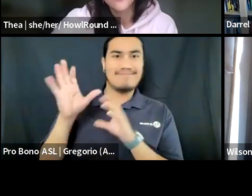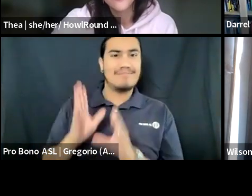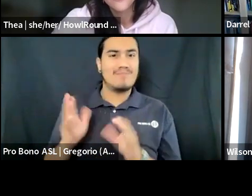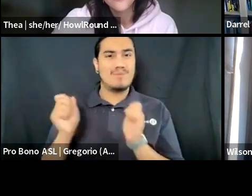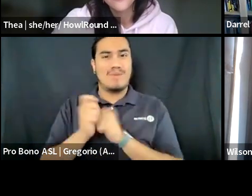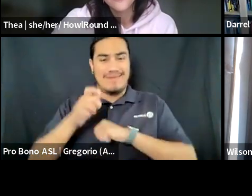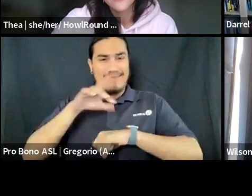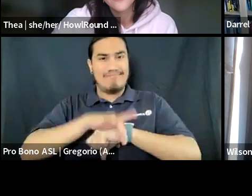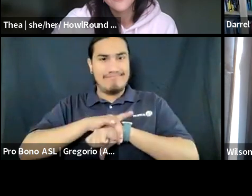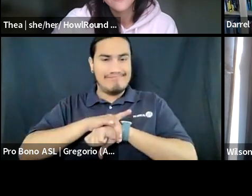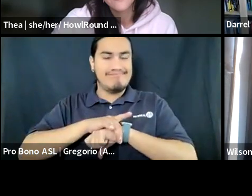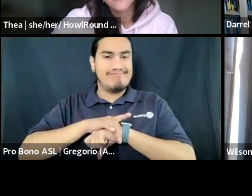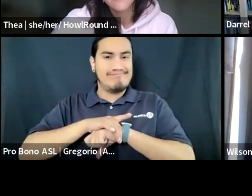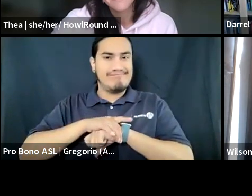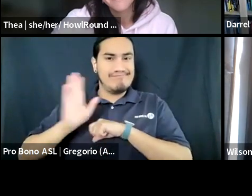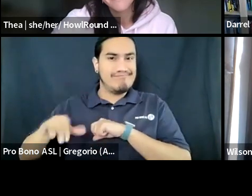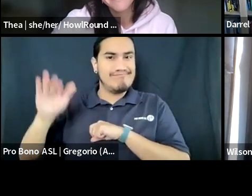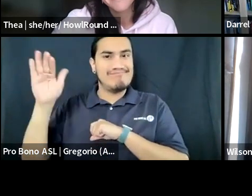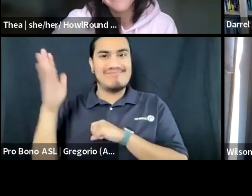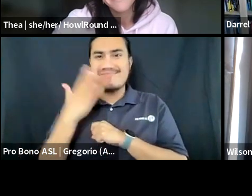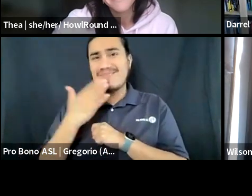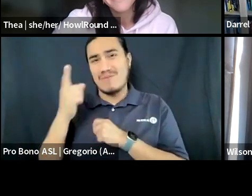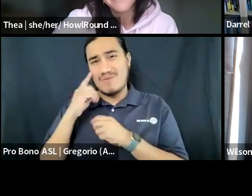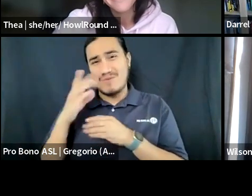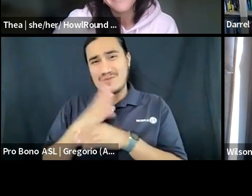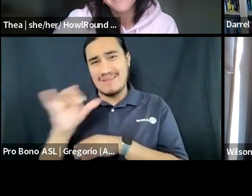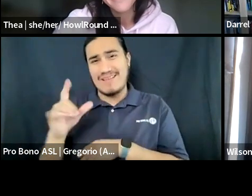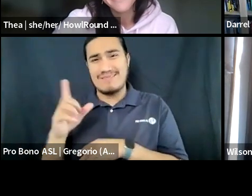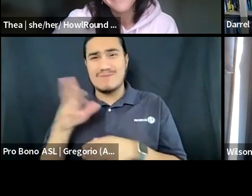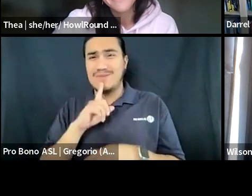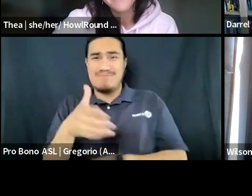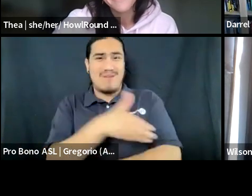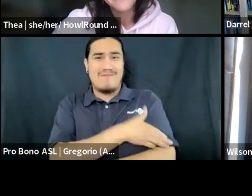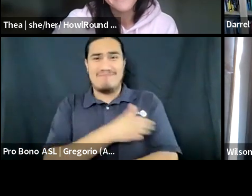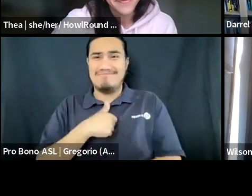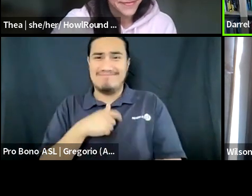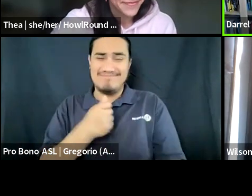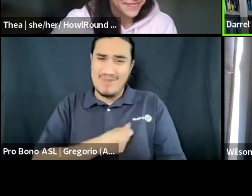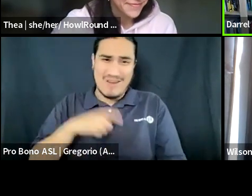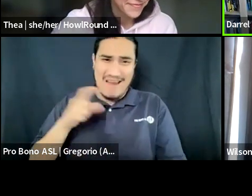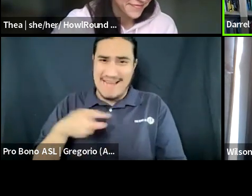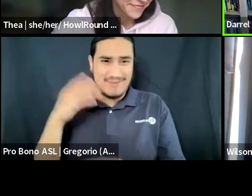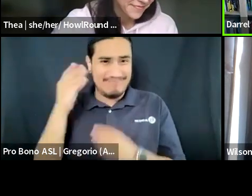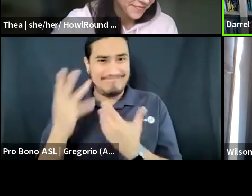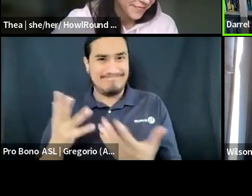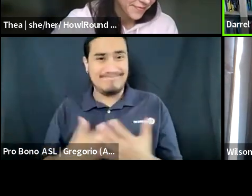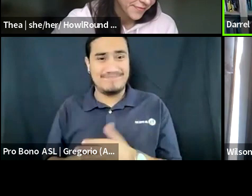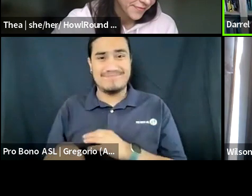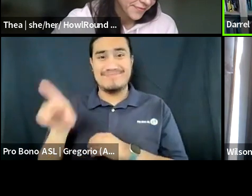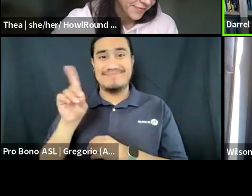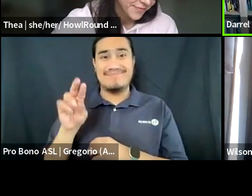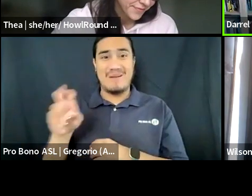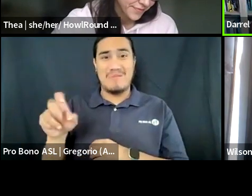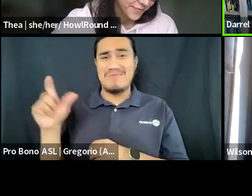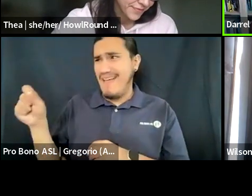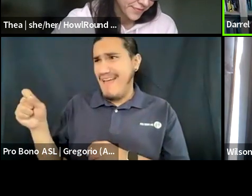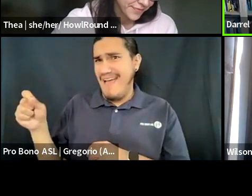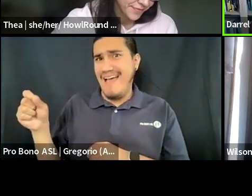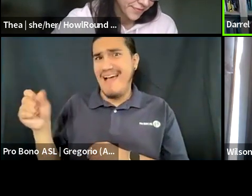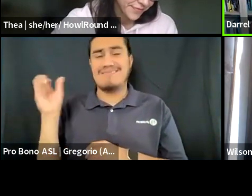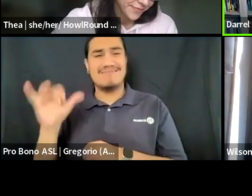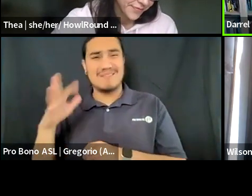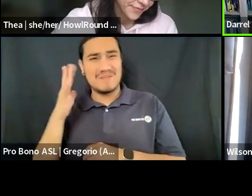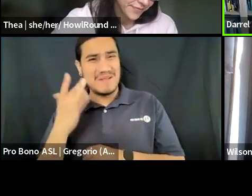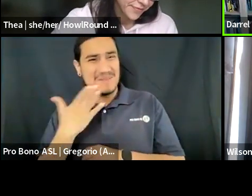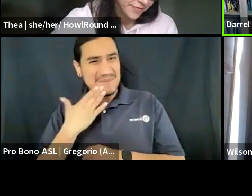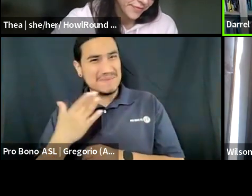it. Thank you so much for sharing that. It was really powerful. Sorry, I had to share. Oh, yeah. I'm so glad that this is why it's good to